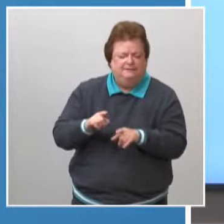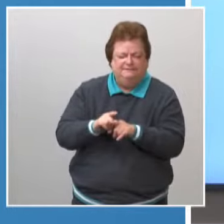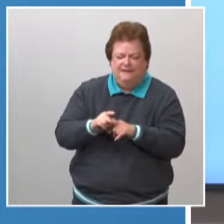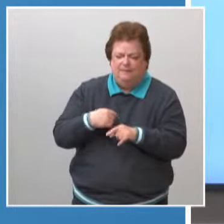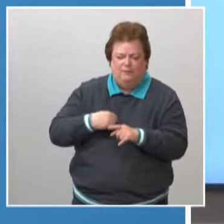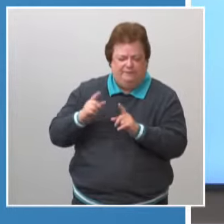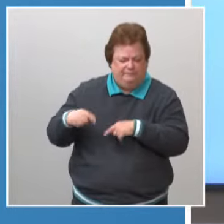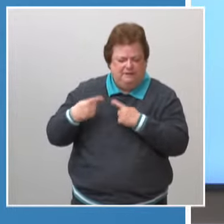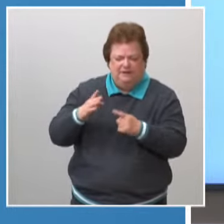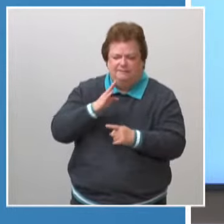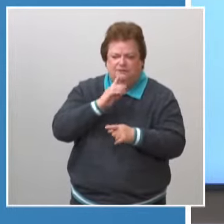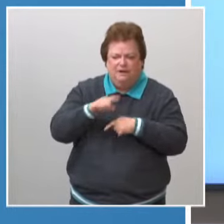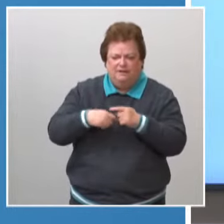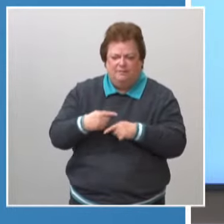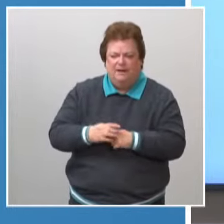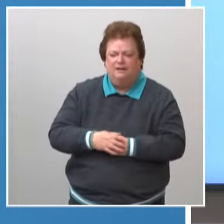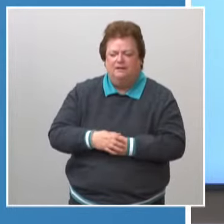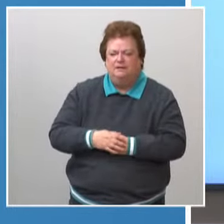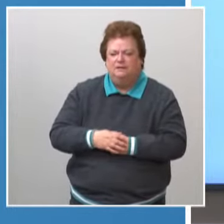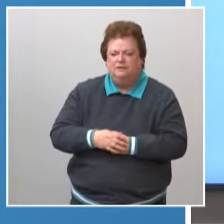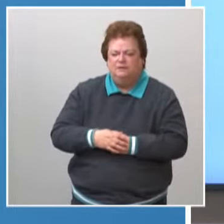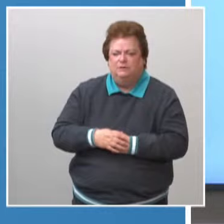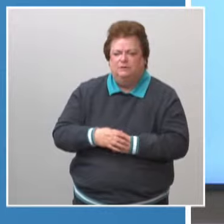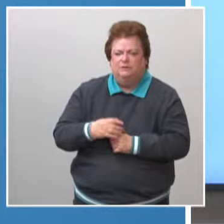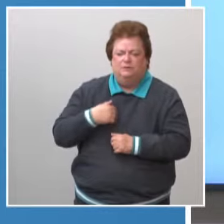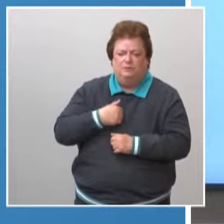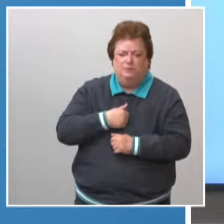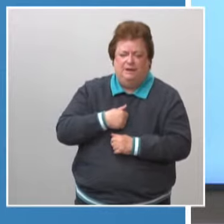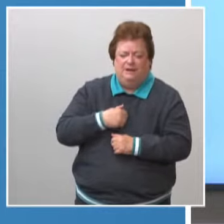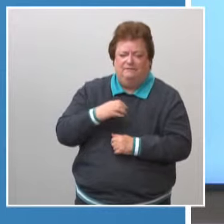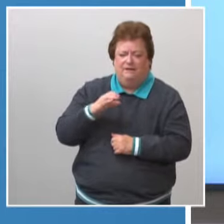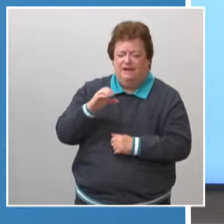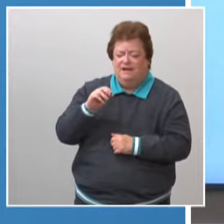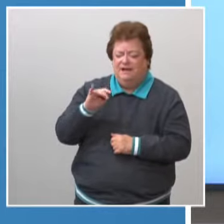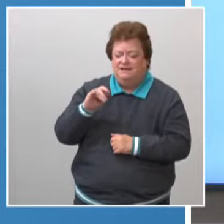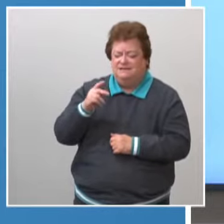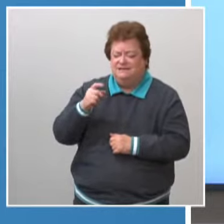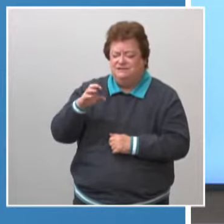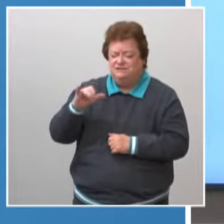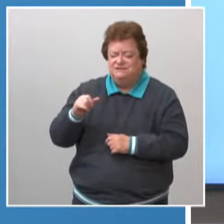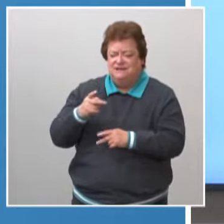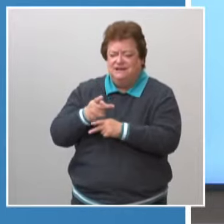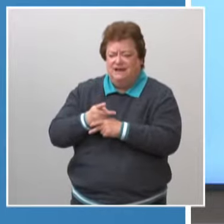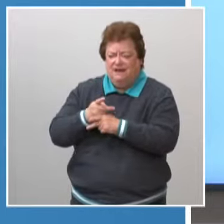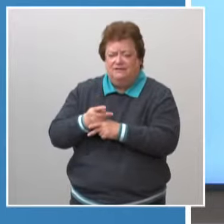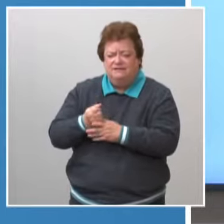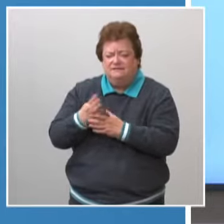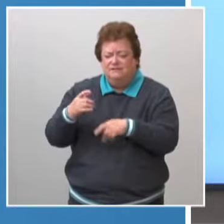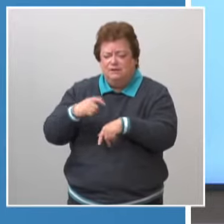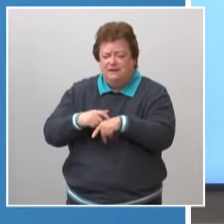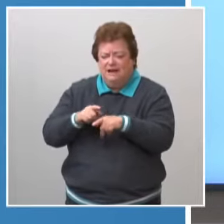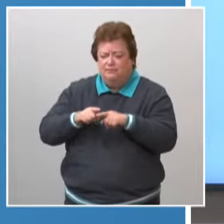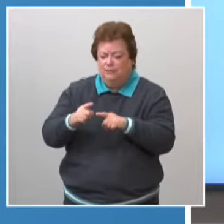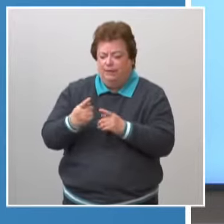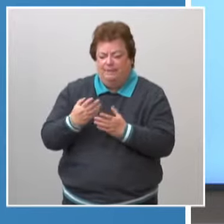remain on contingency care status, which means that several times, even every hour, we're assessing